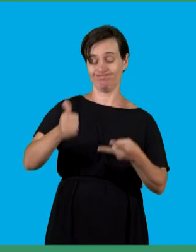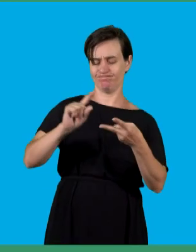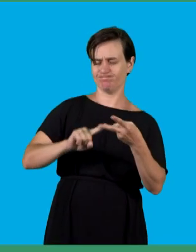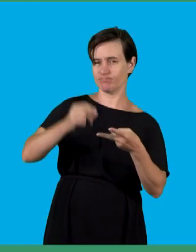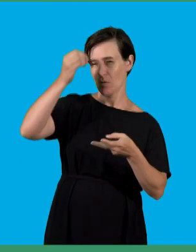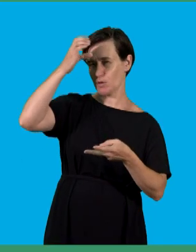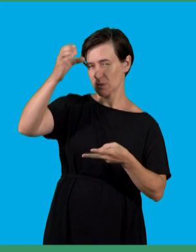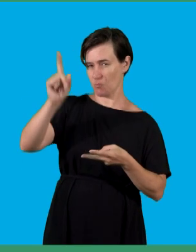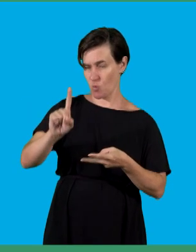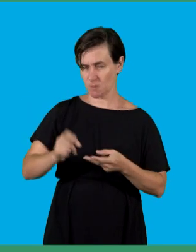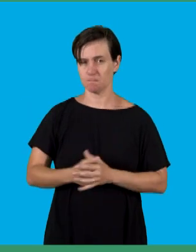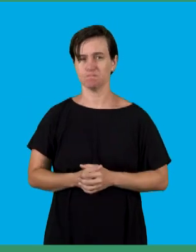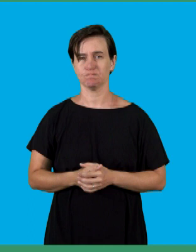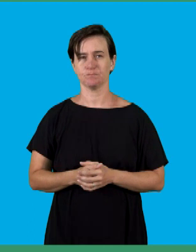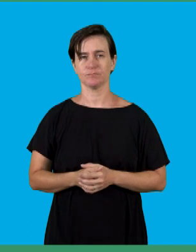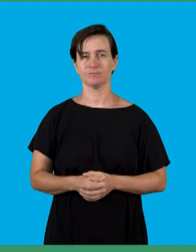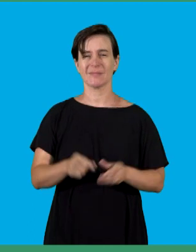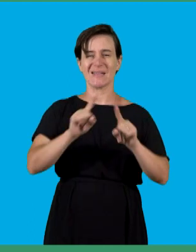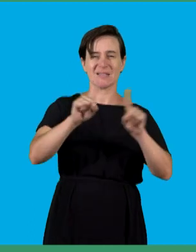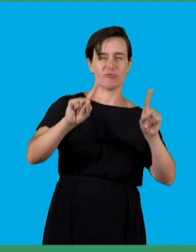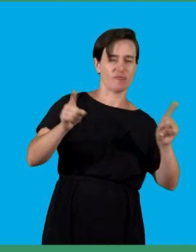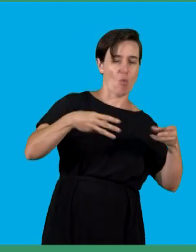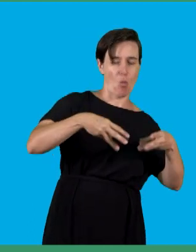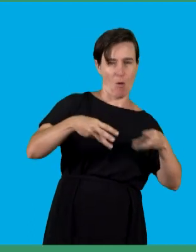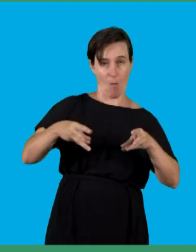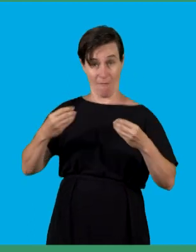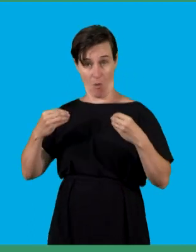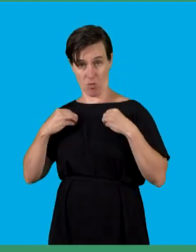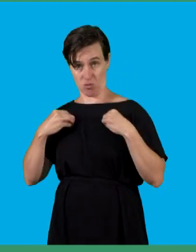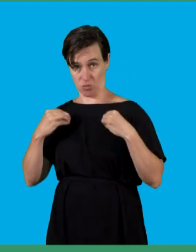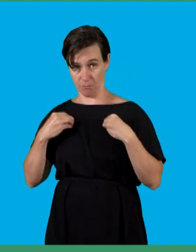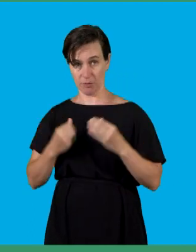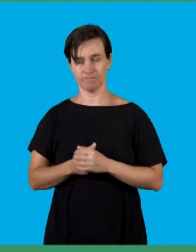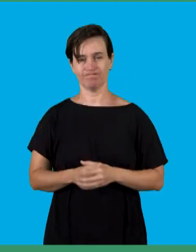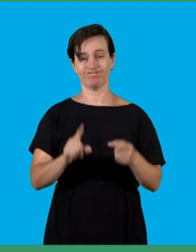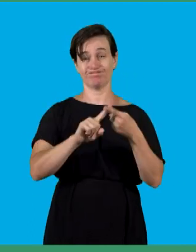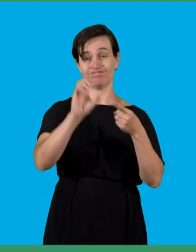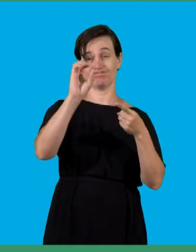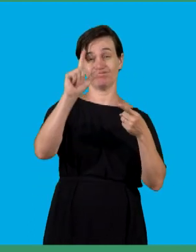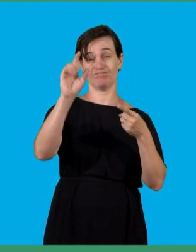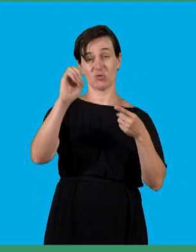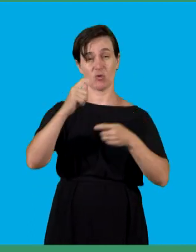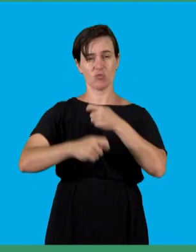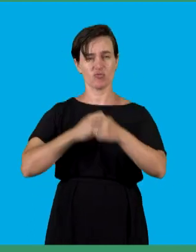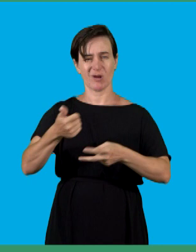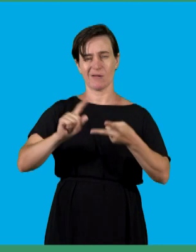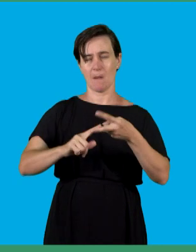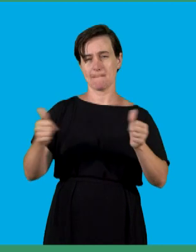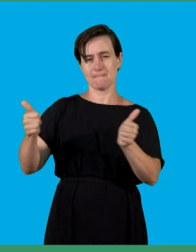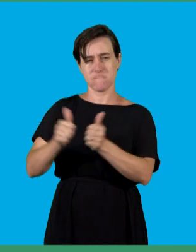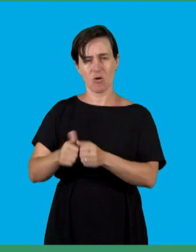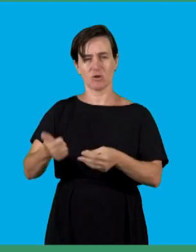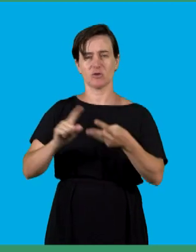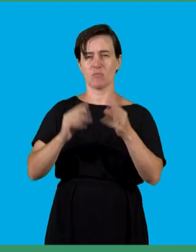second concept, which is different forms of ownership. We have the sole trader, we have a